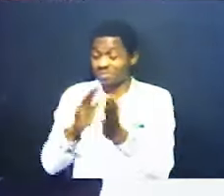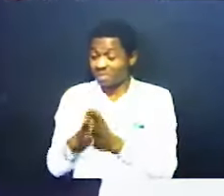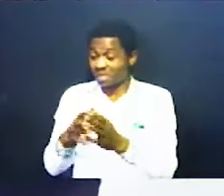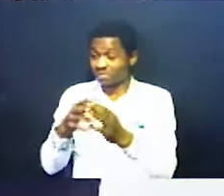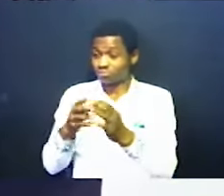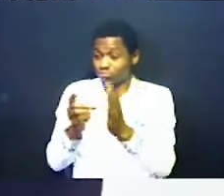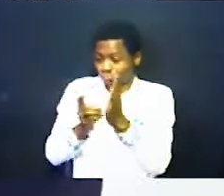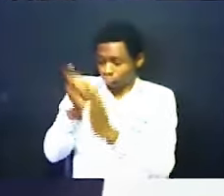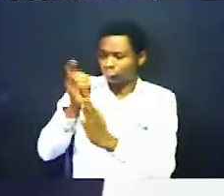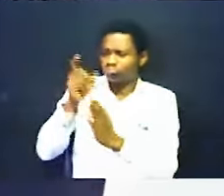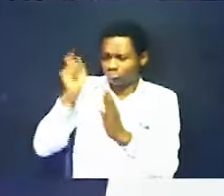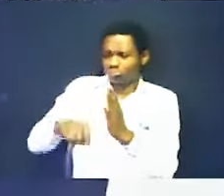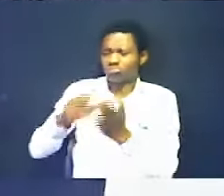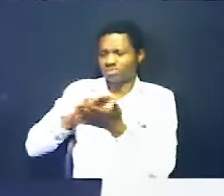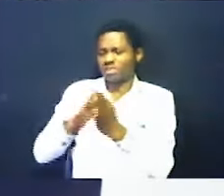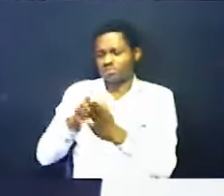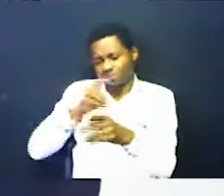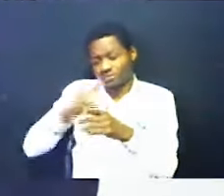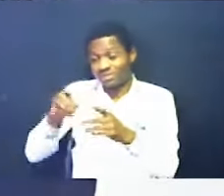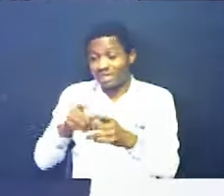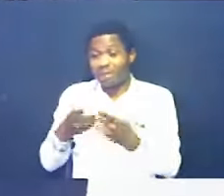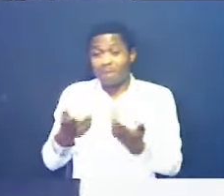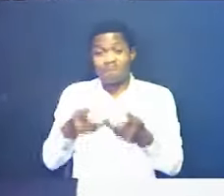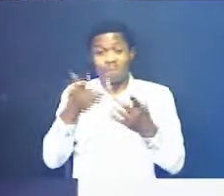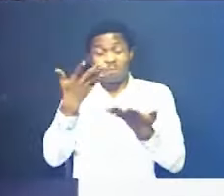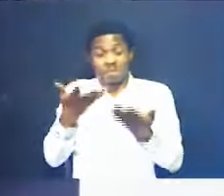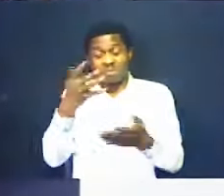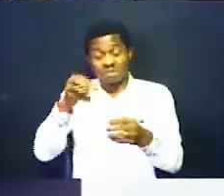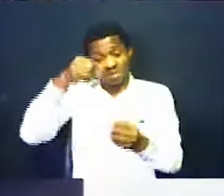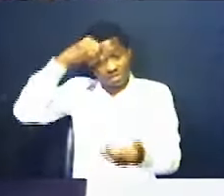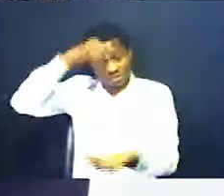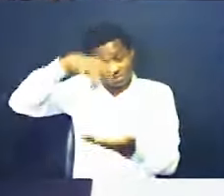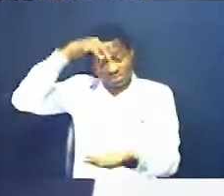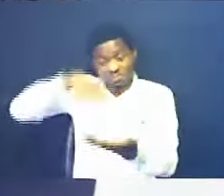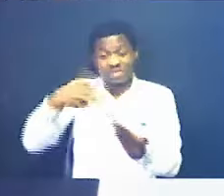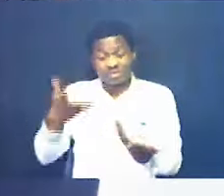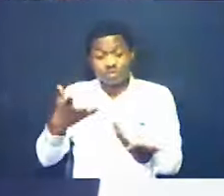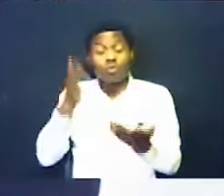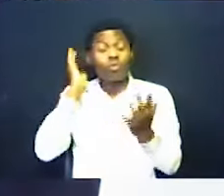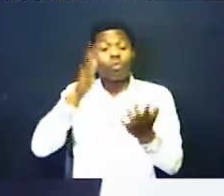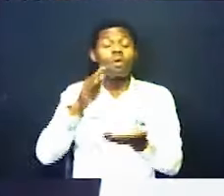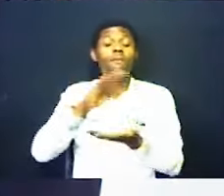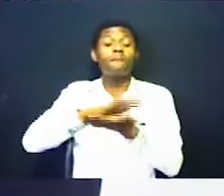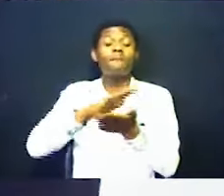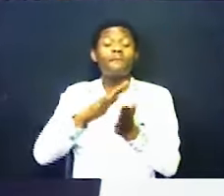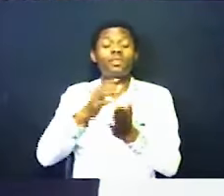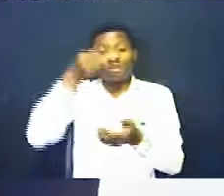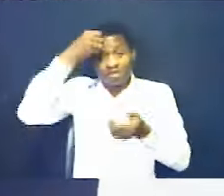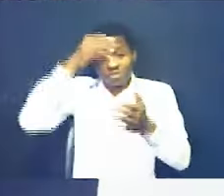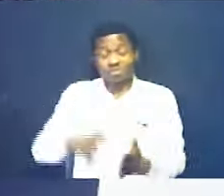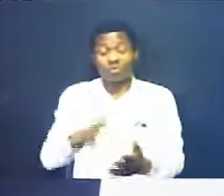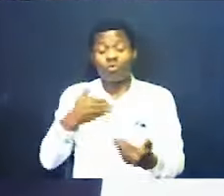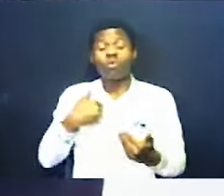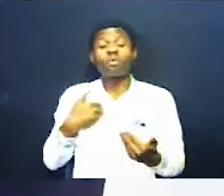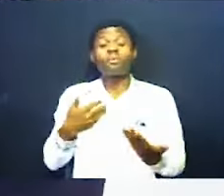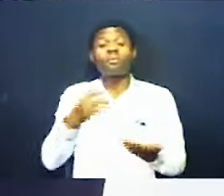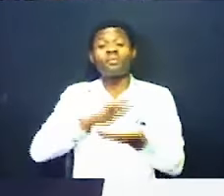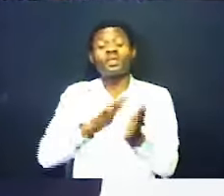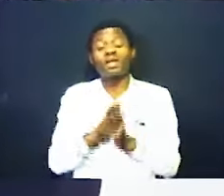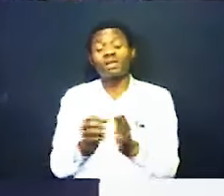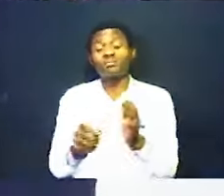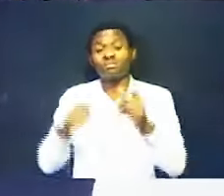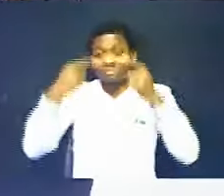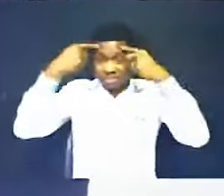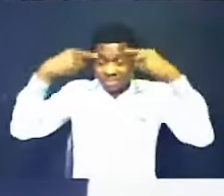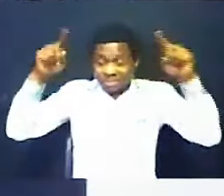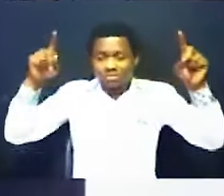pe so suan de mpo a e se so bo modern so betimi a so that you can become the doctor that you want to become. Wo tumi akoye